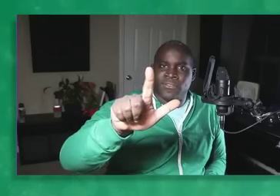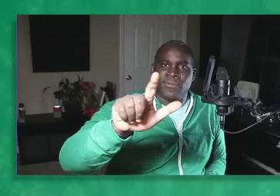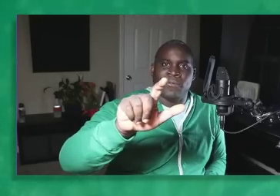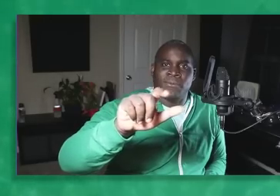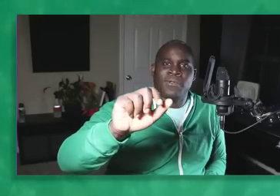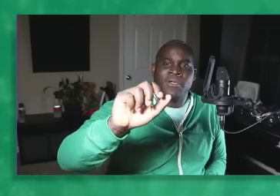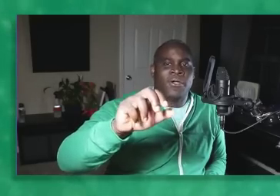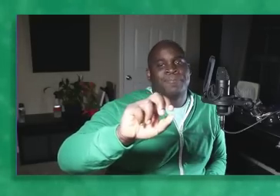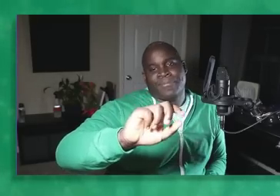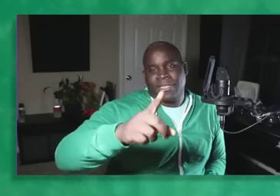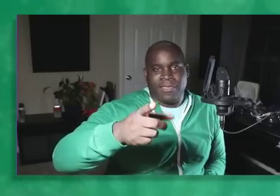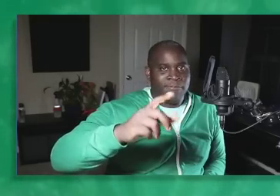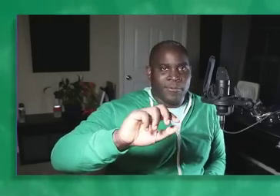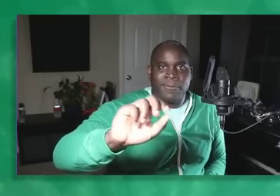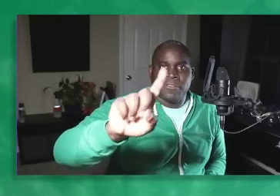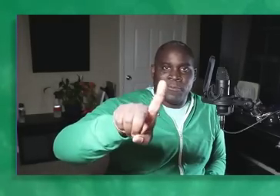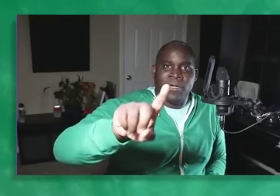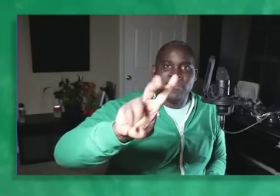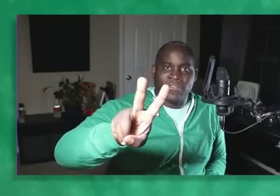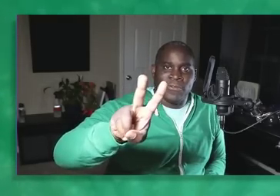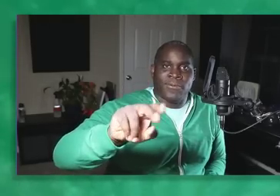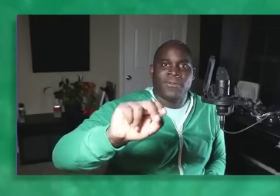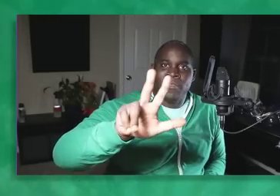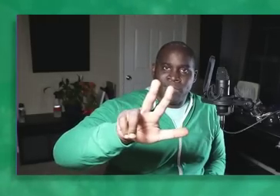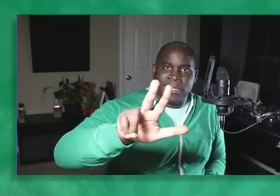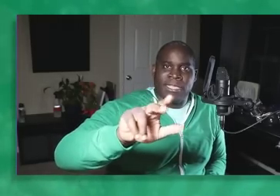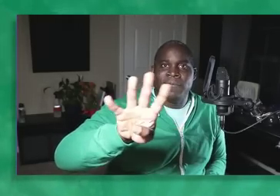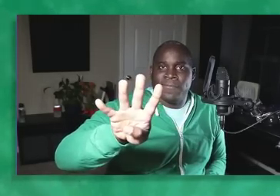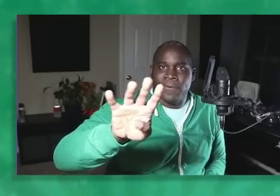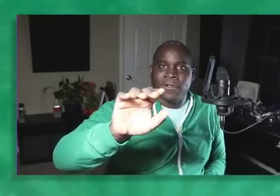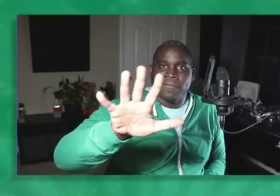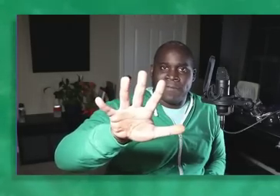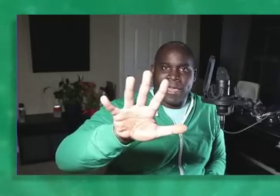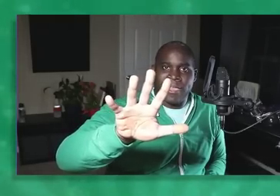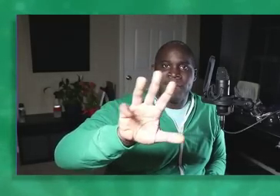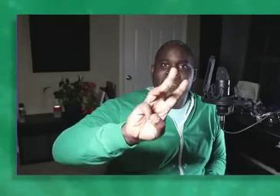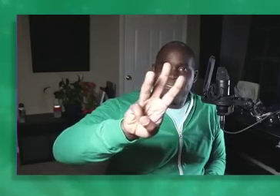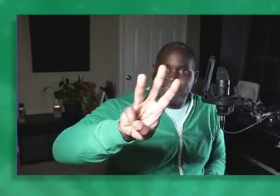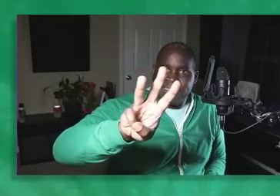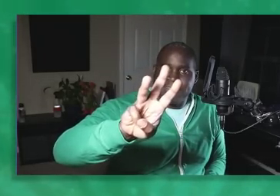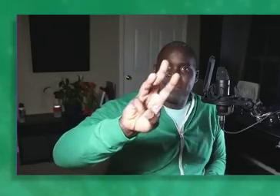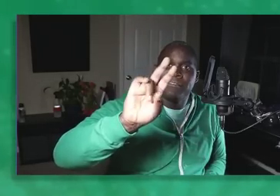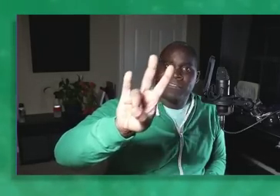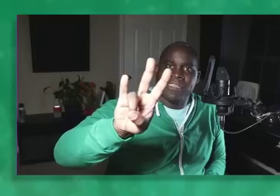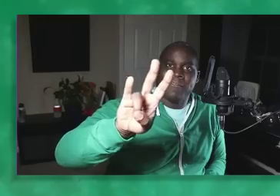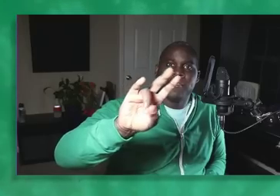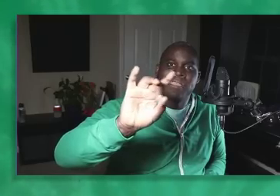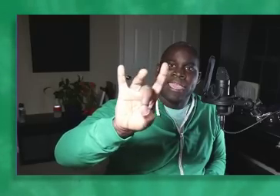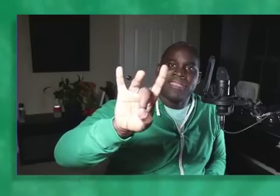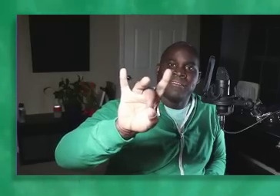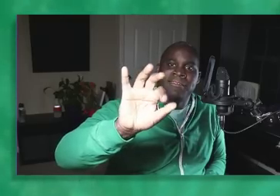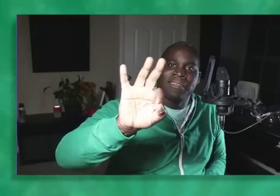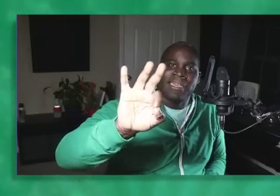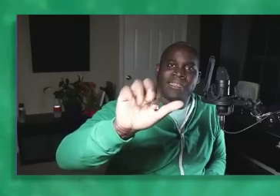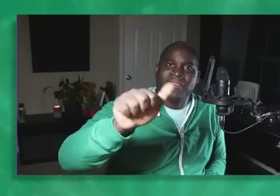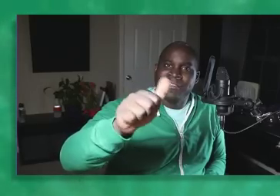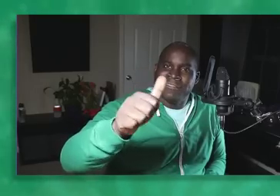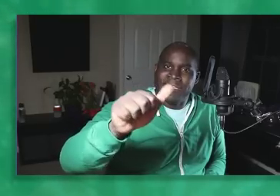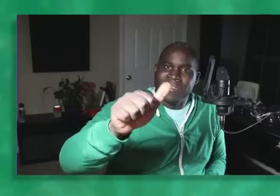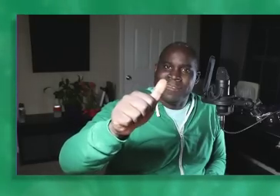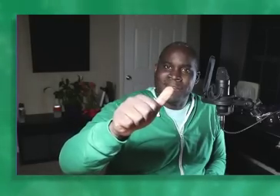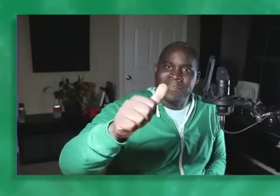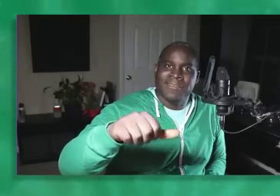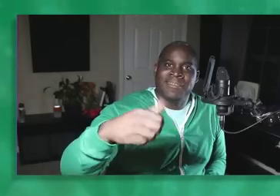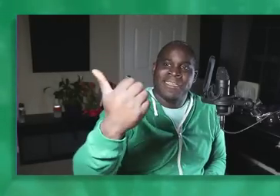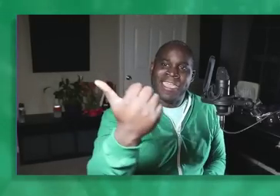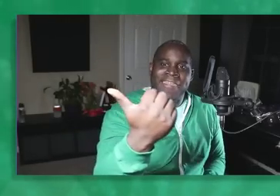1, 2, or if you really want to, 1, 2, 3, 4, 5, 6, 7, 8, 9,